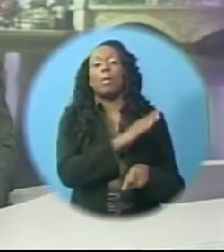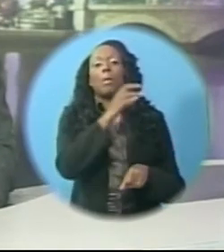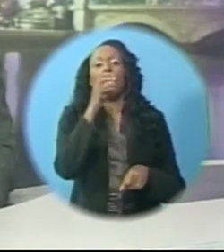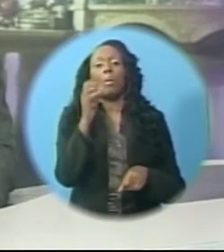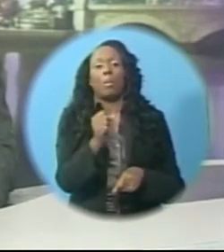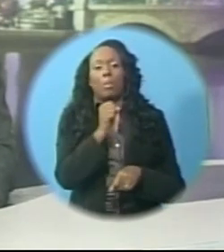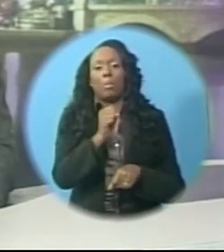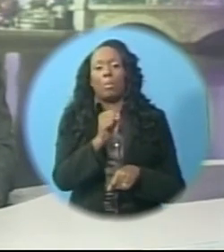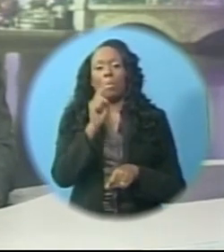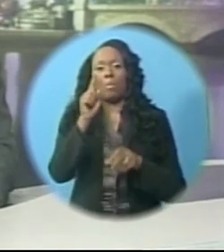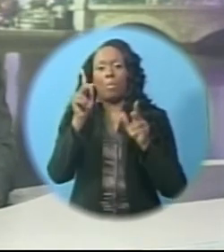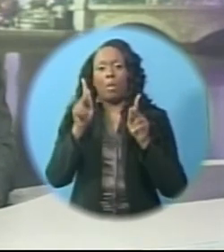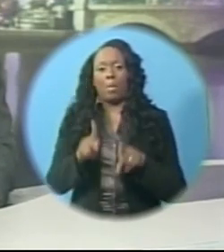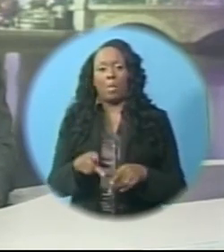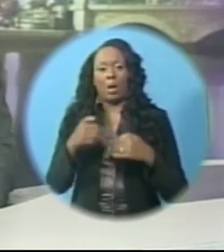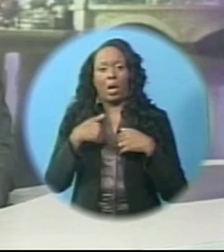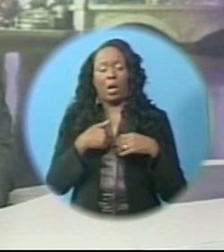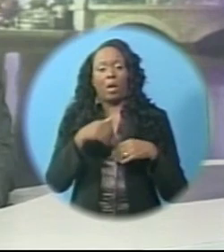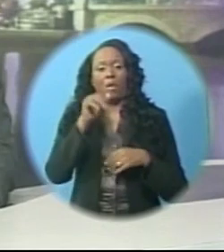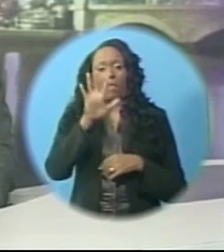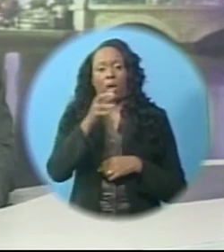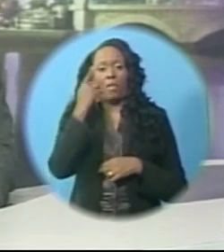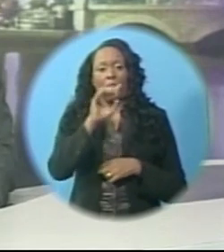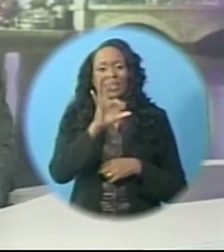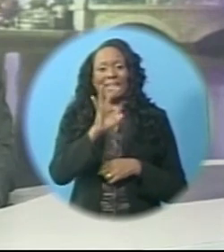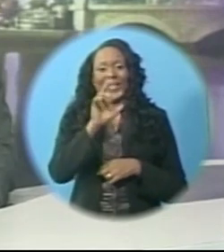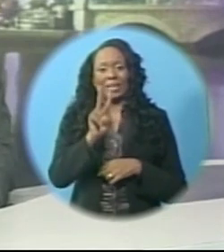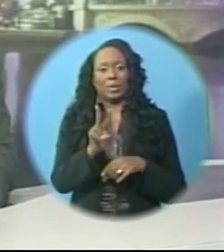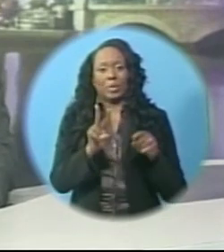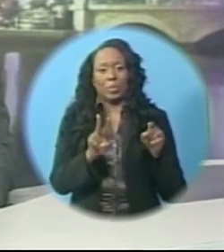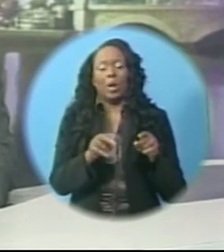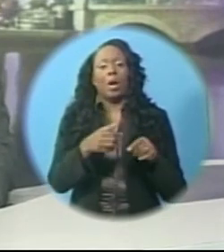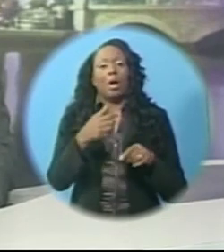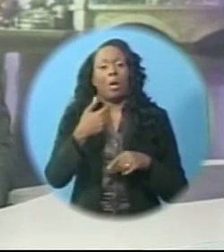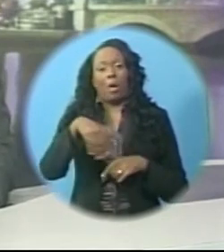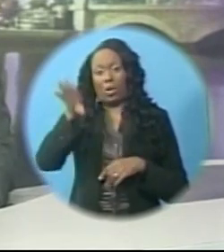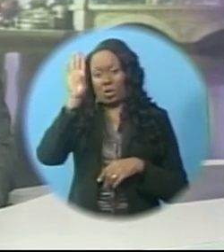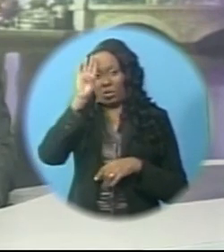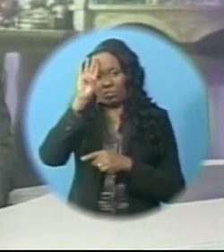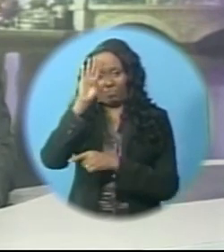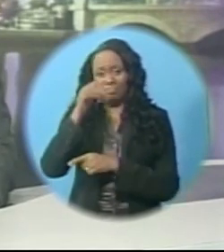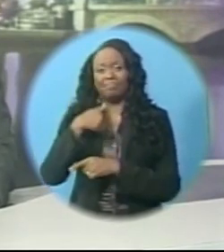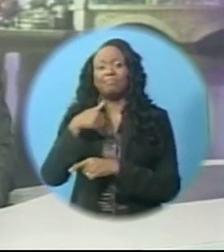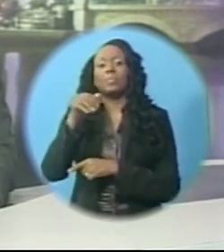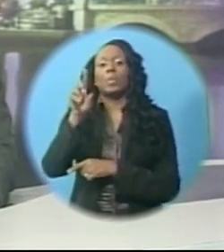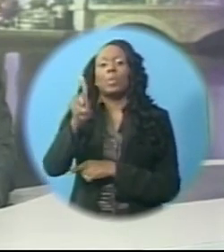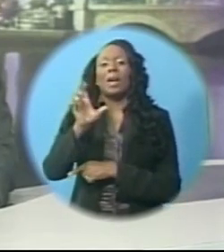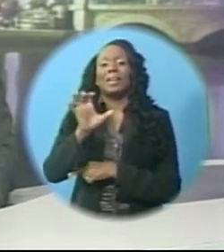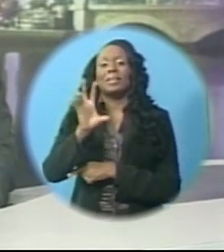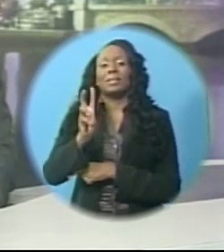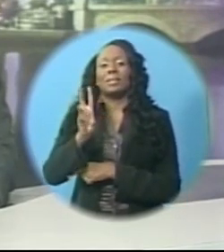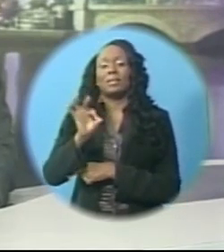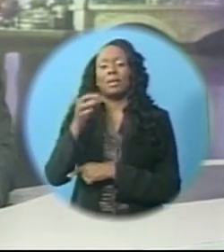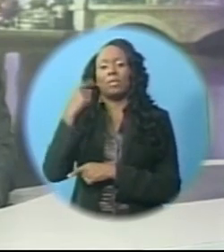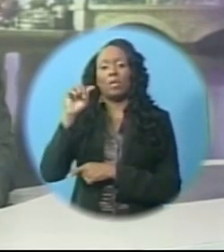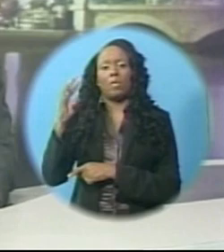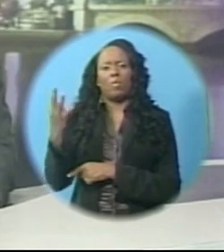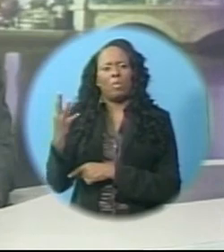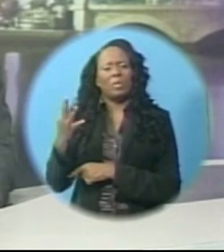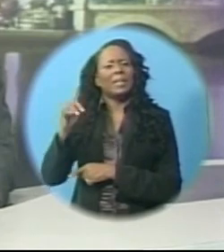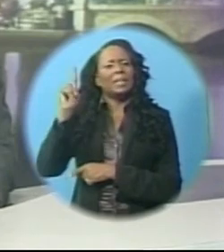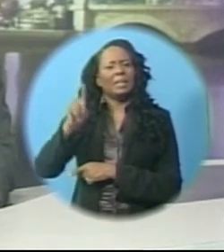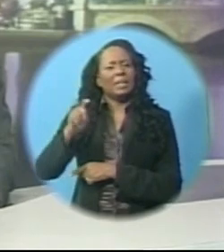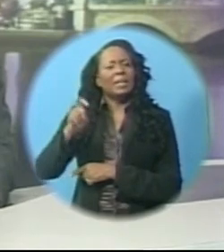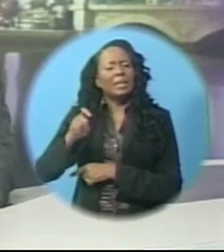92 to bowl the host out for 361. Now the Aussies resumed the day on 169 for 4, looking to survive 3